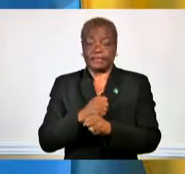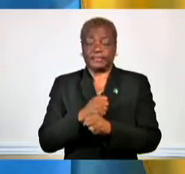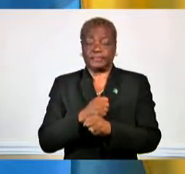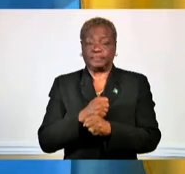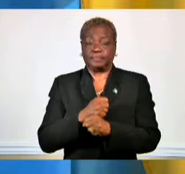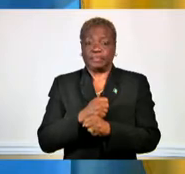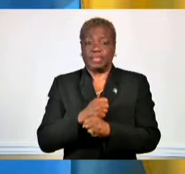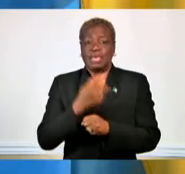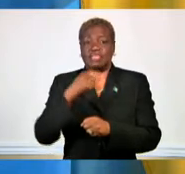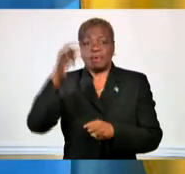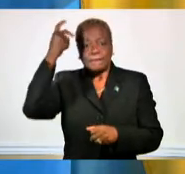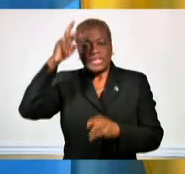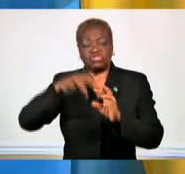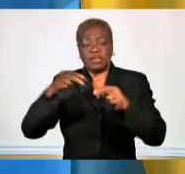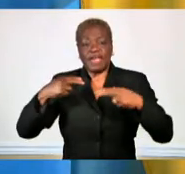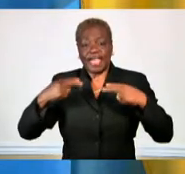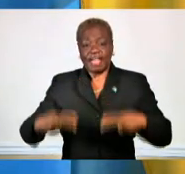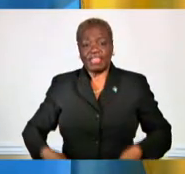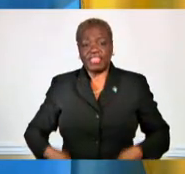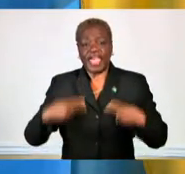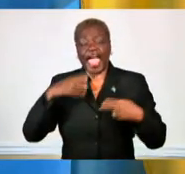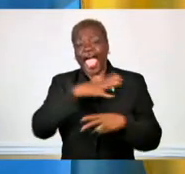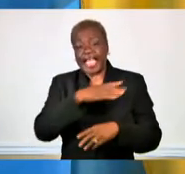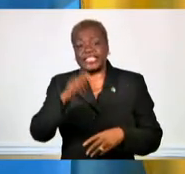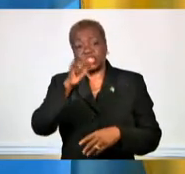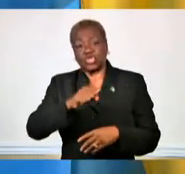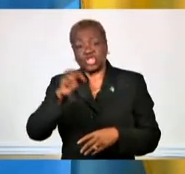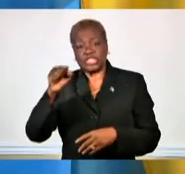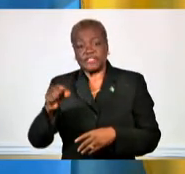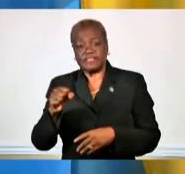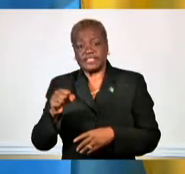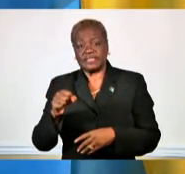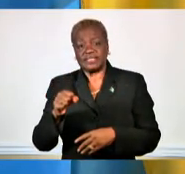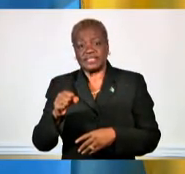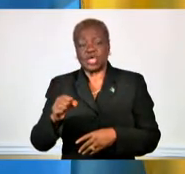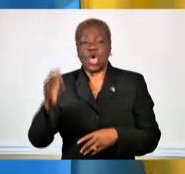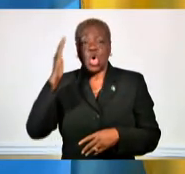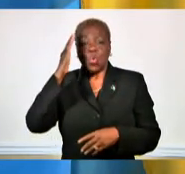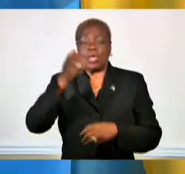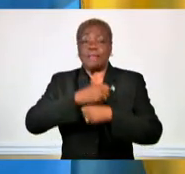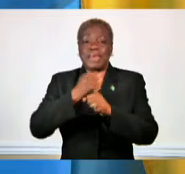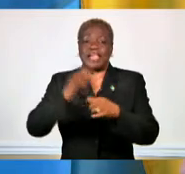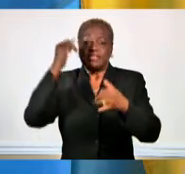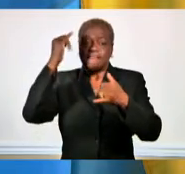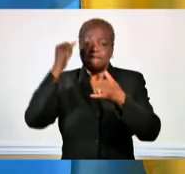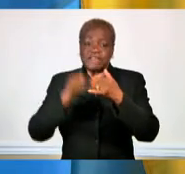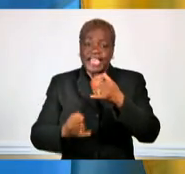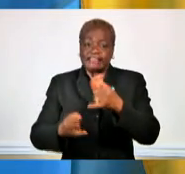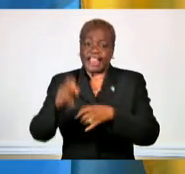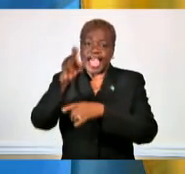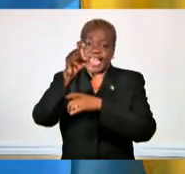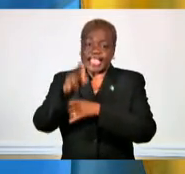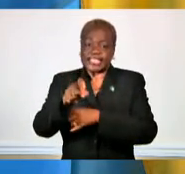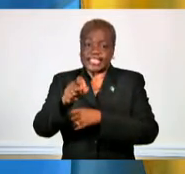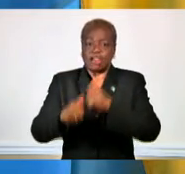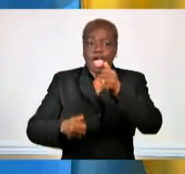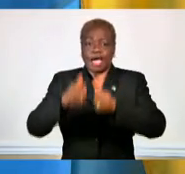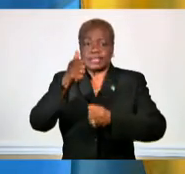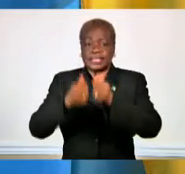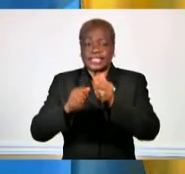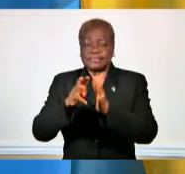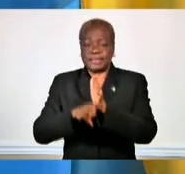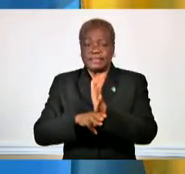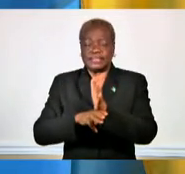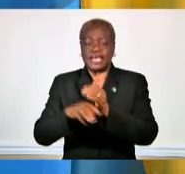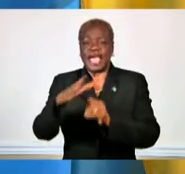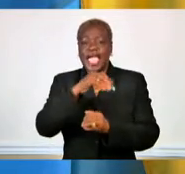The Ministry of Health and the Ministry of Social Services will make the final necessary assessments